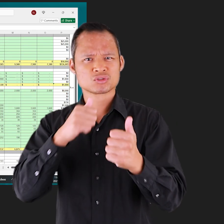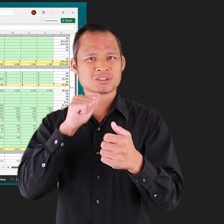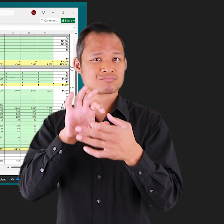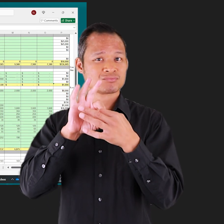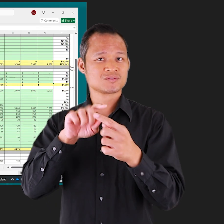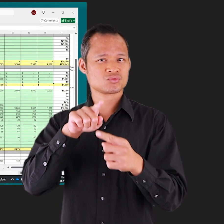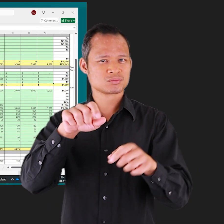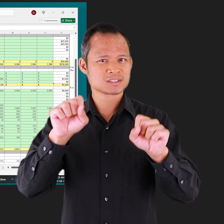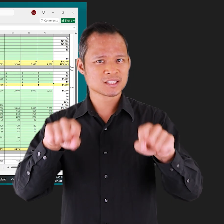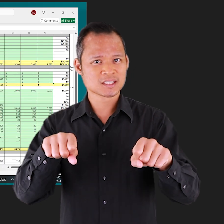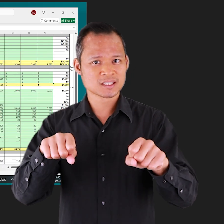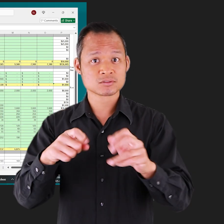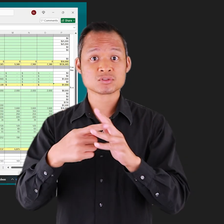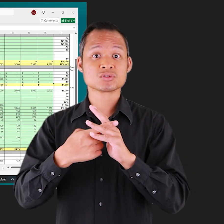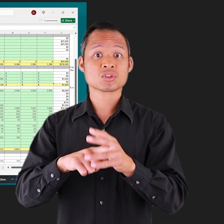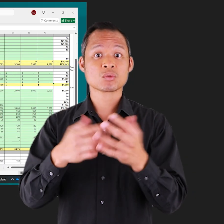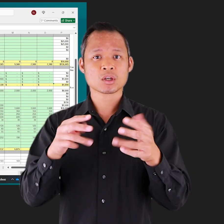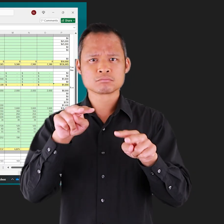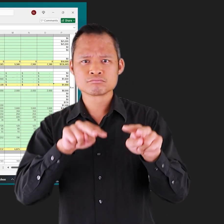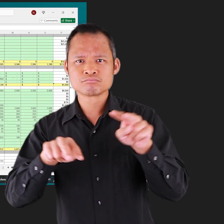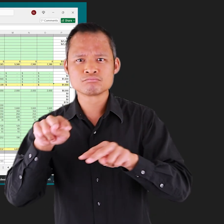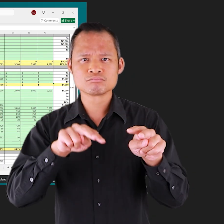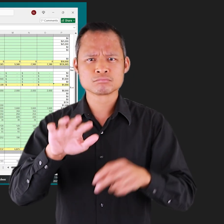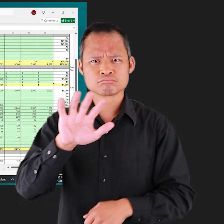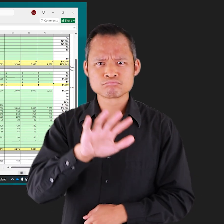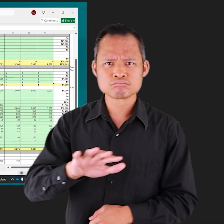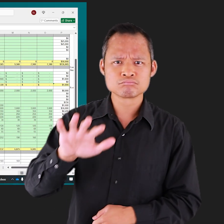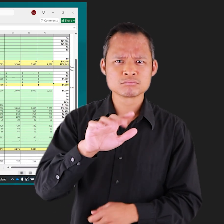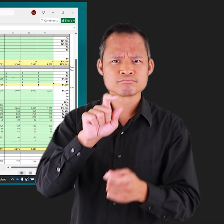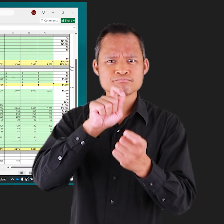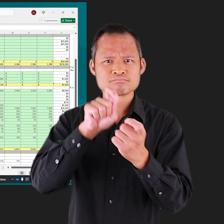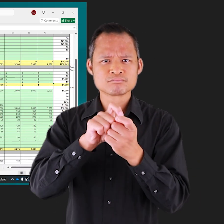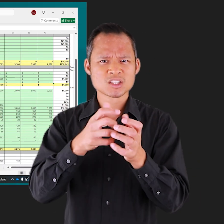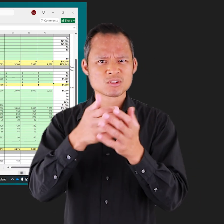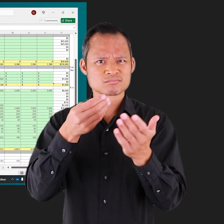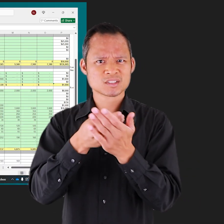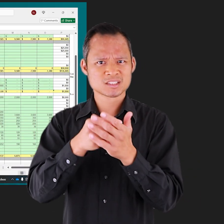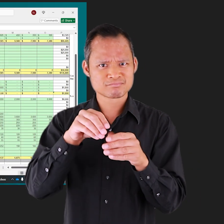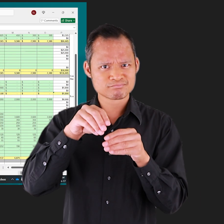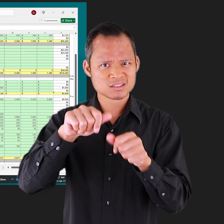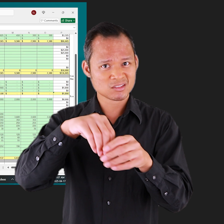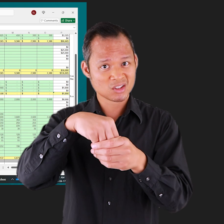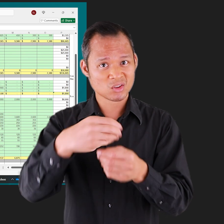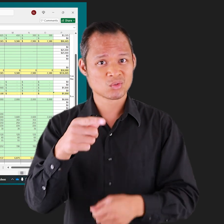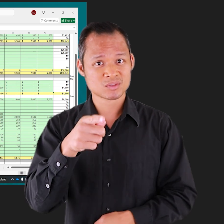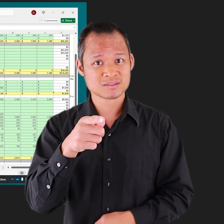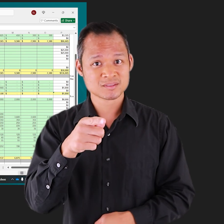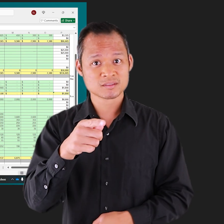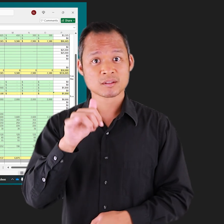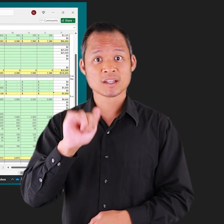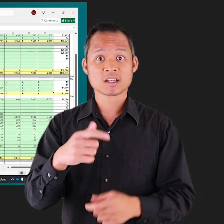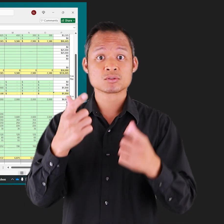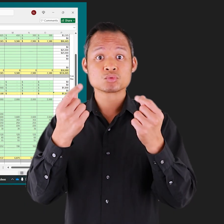you. You start by anticipating and accurately estimating what that would be, money that will actually leave your hands. This